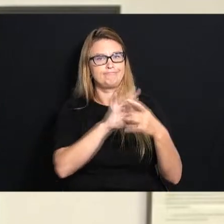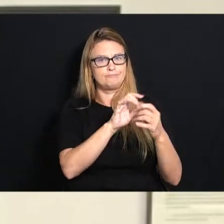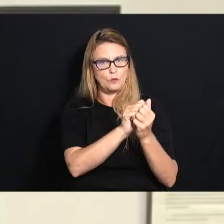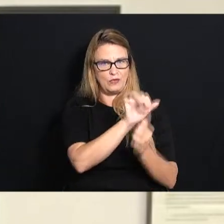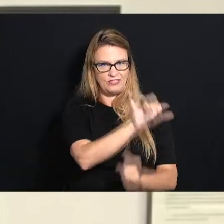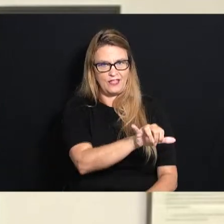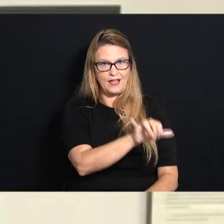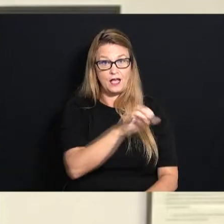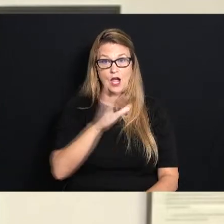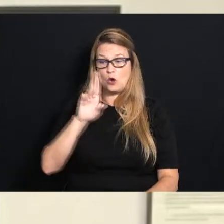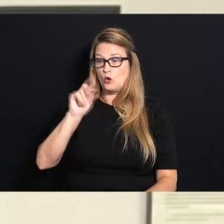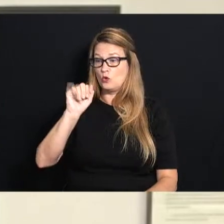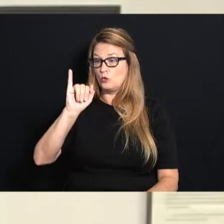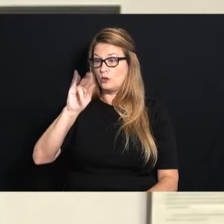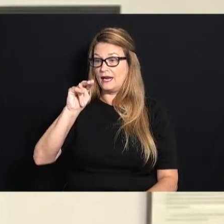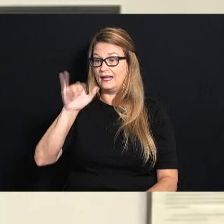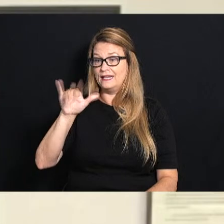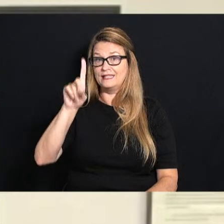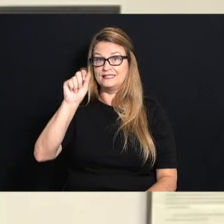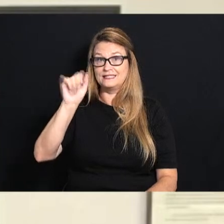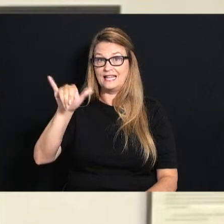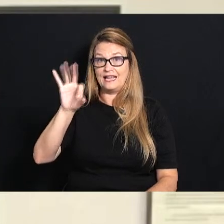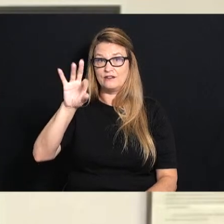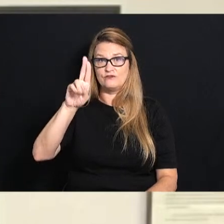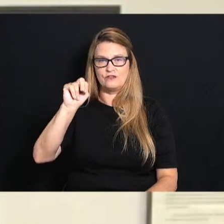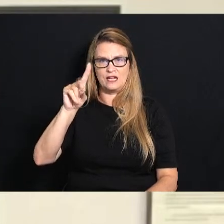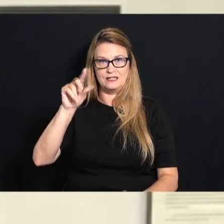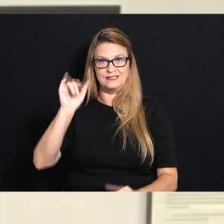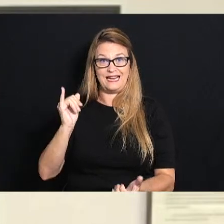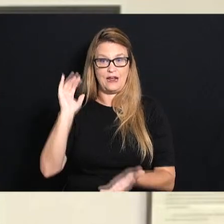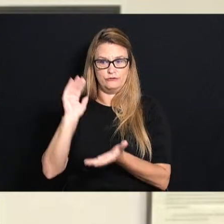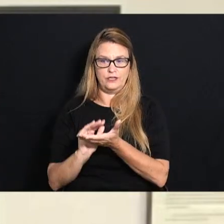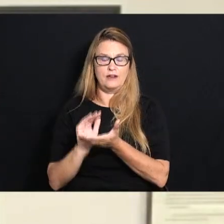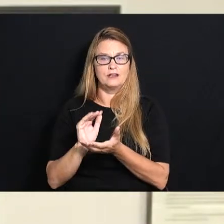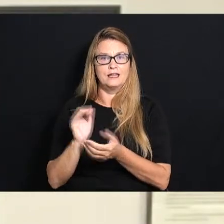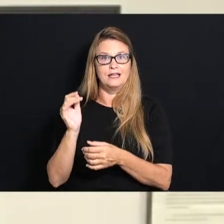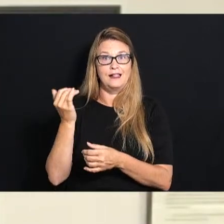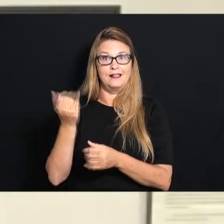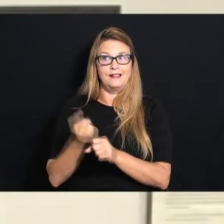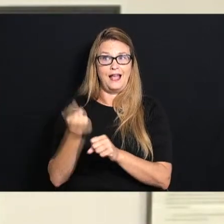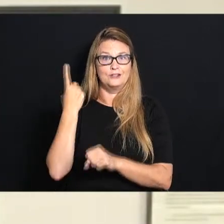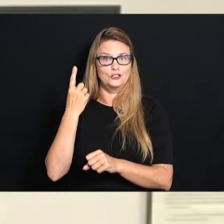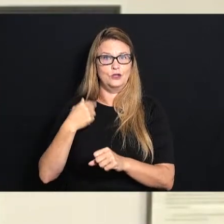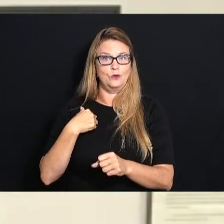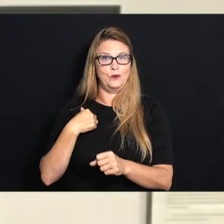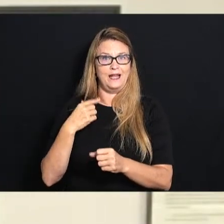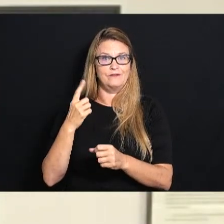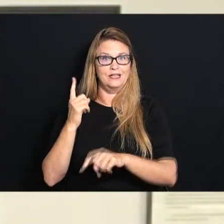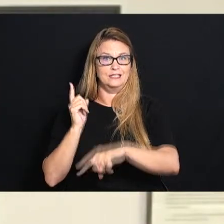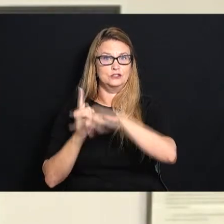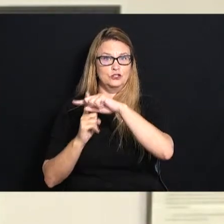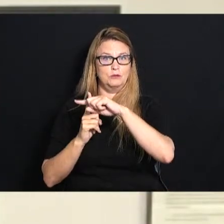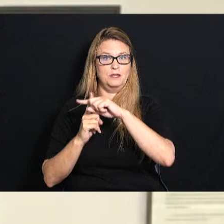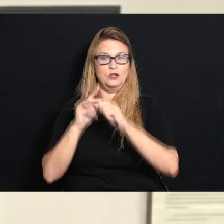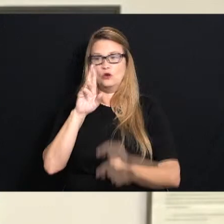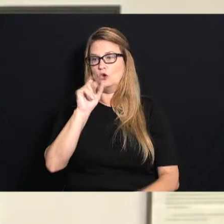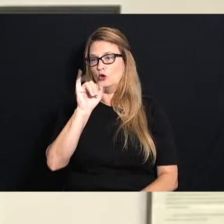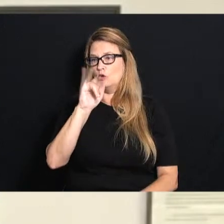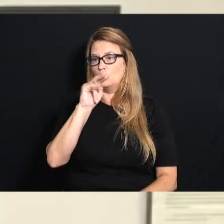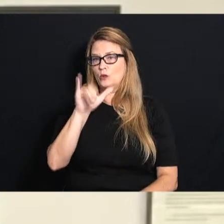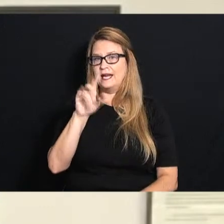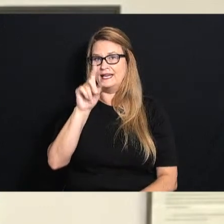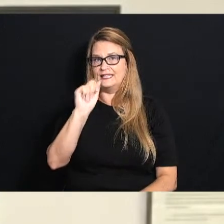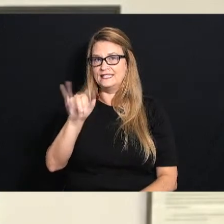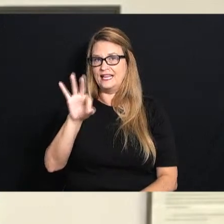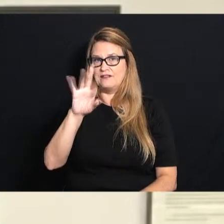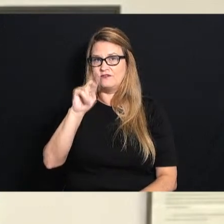our rainy day fund has come down. I know this time last year we're celebrating a surplus there, but it would seem that the rainy day fund has taken a